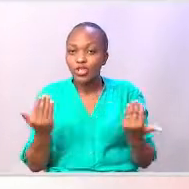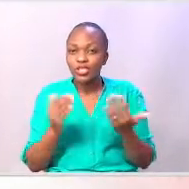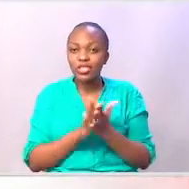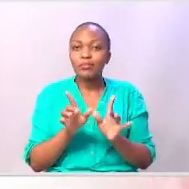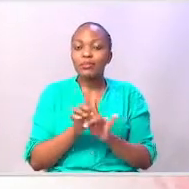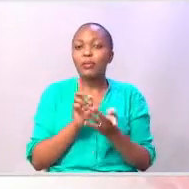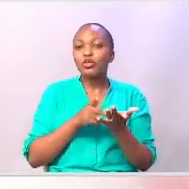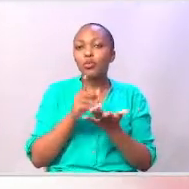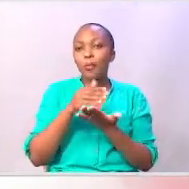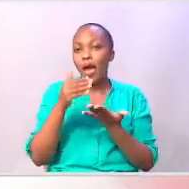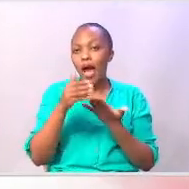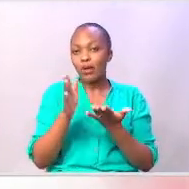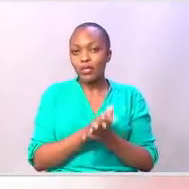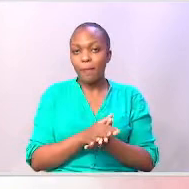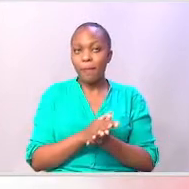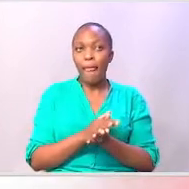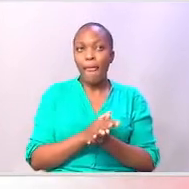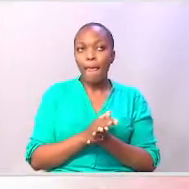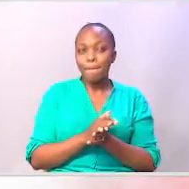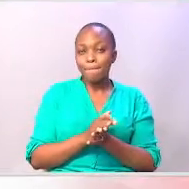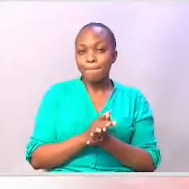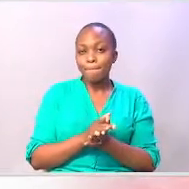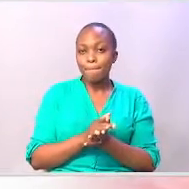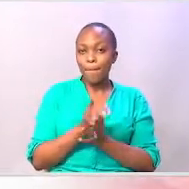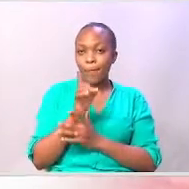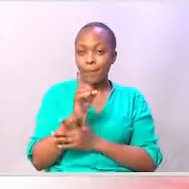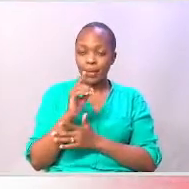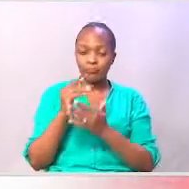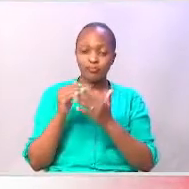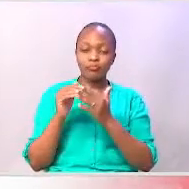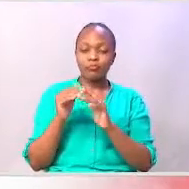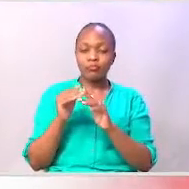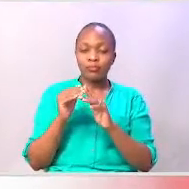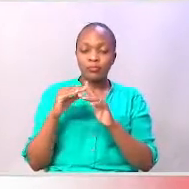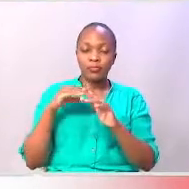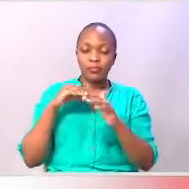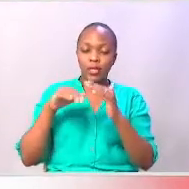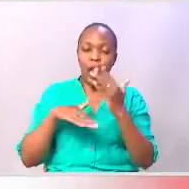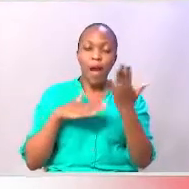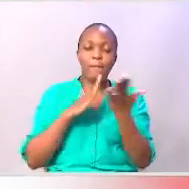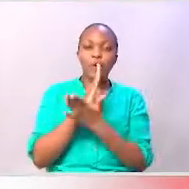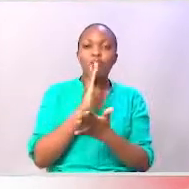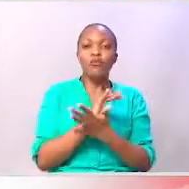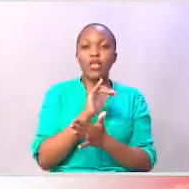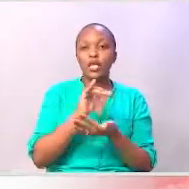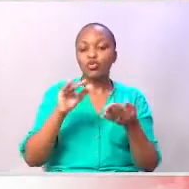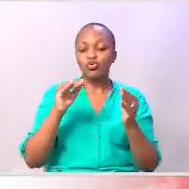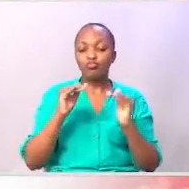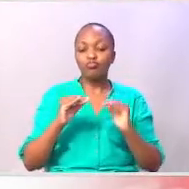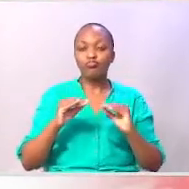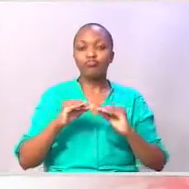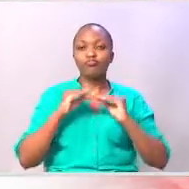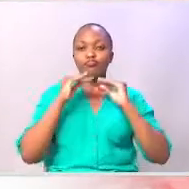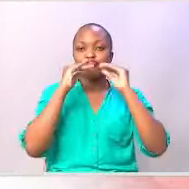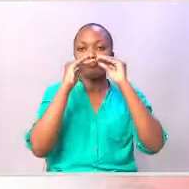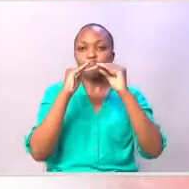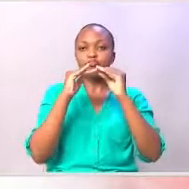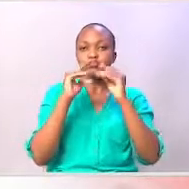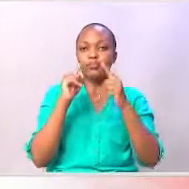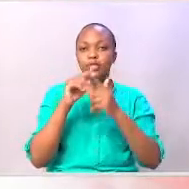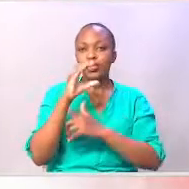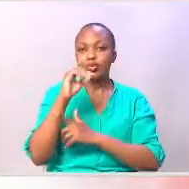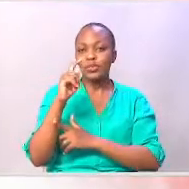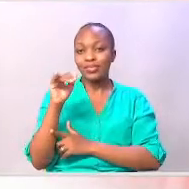Kajuang-led committee approved the application to have Nakuru Municipality elevated to a city before tabling